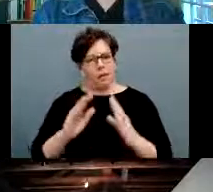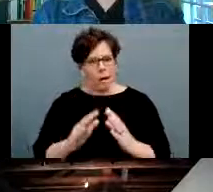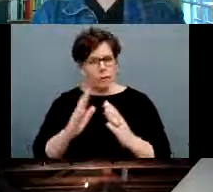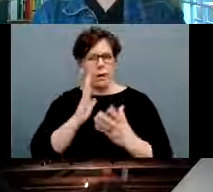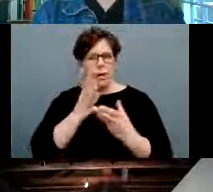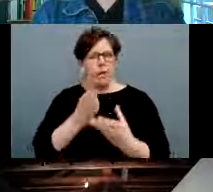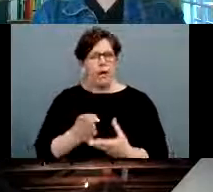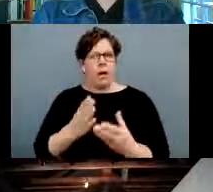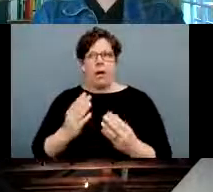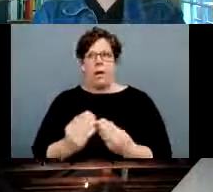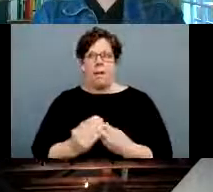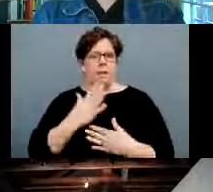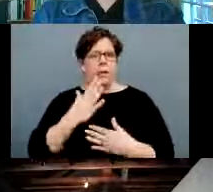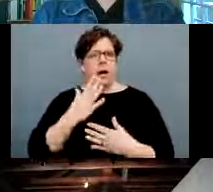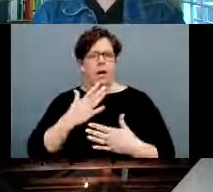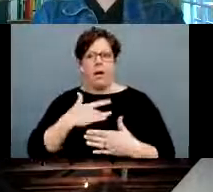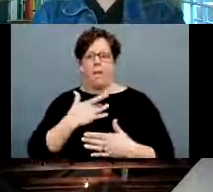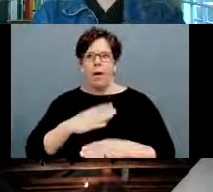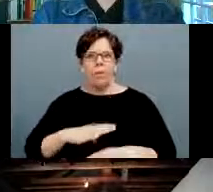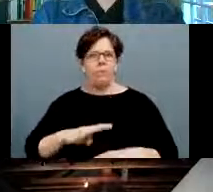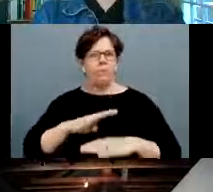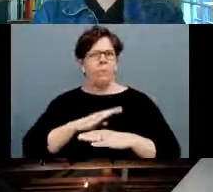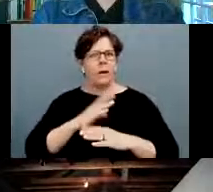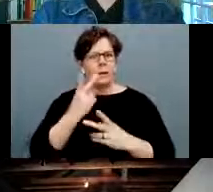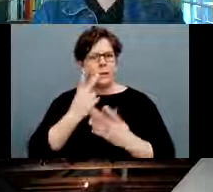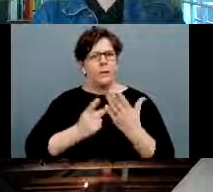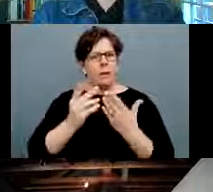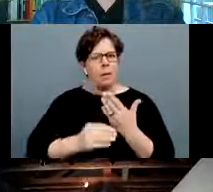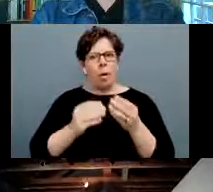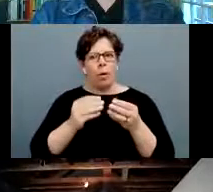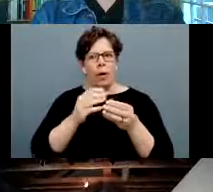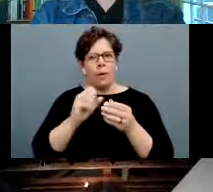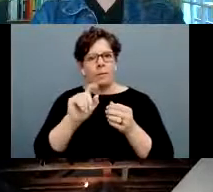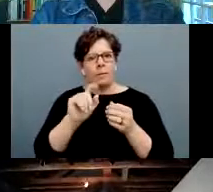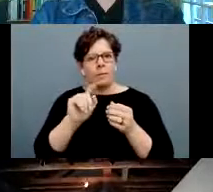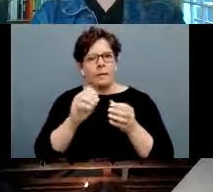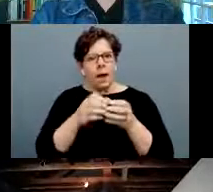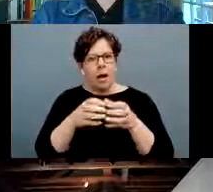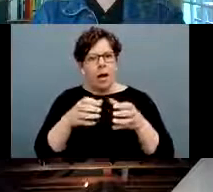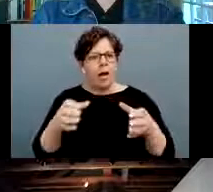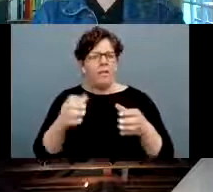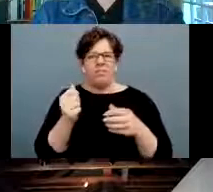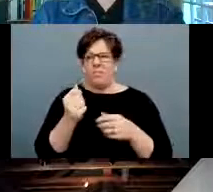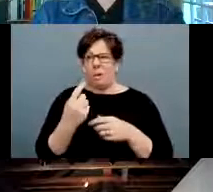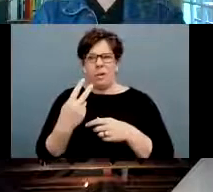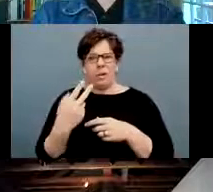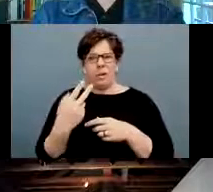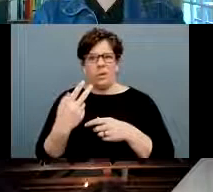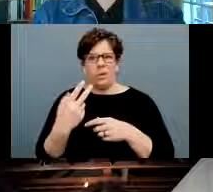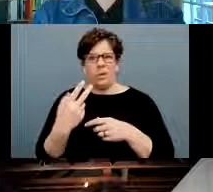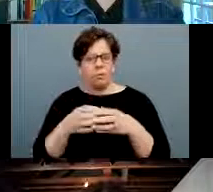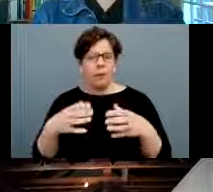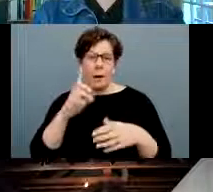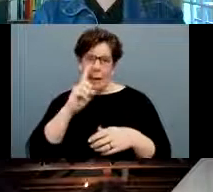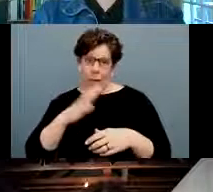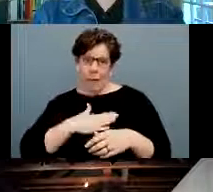inspiring and fulfilling to watch the growth of the site and its programming in just a few short years. I will confess that I